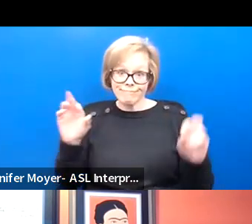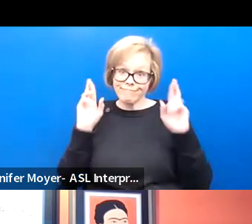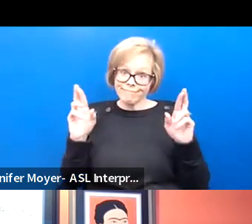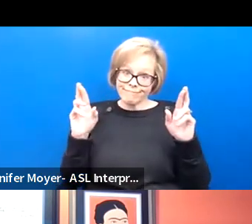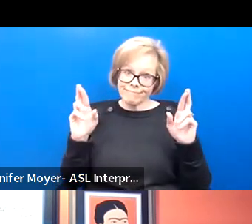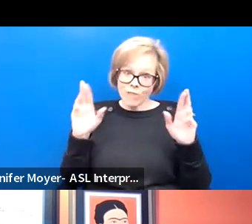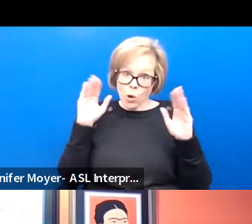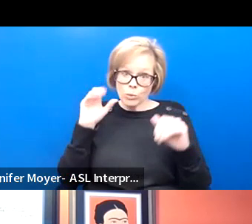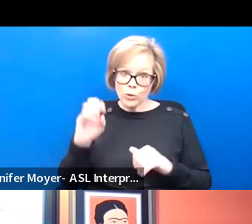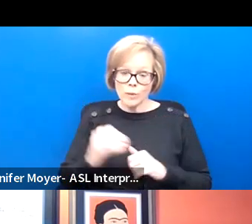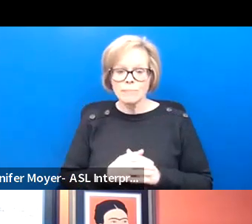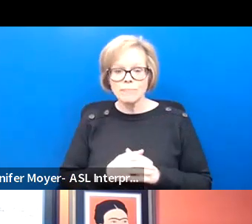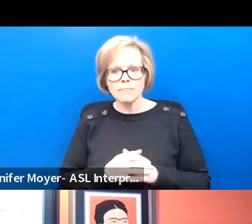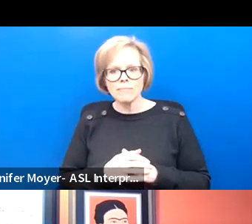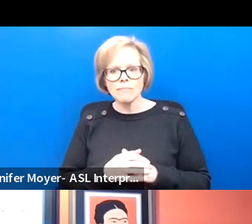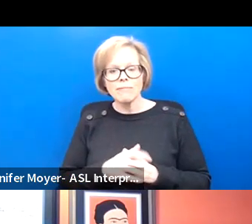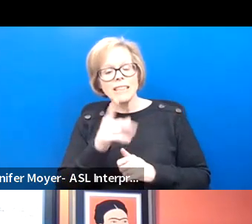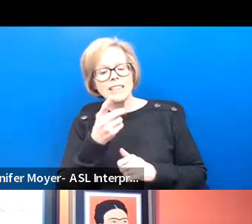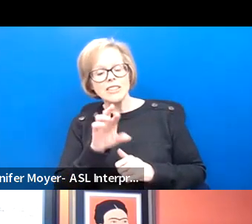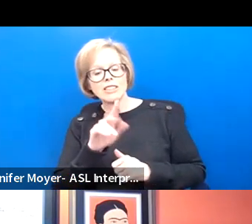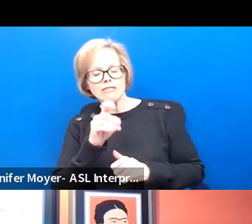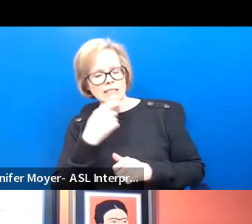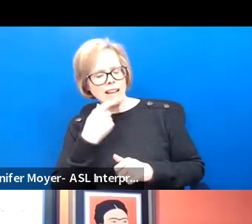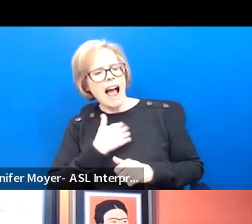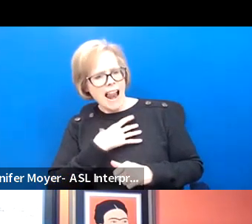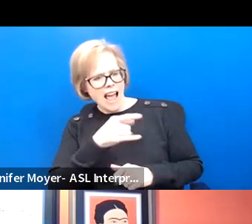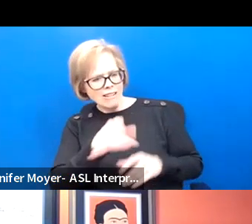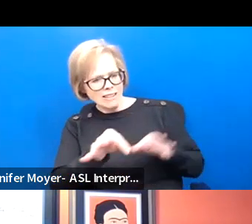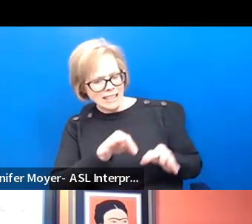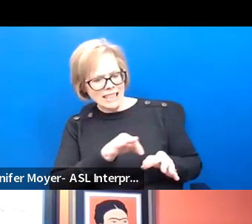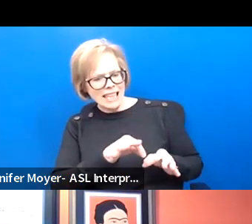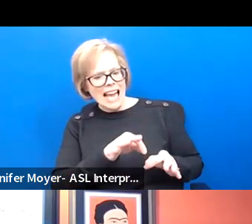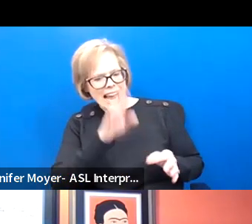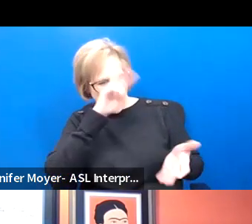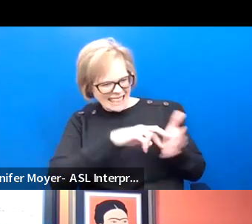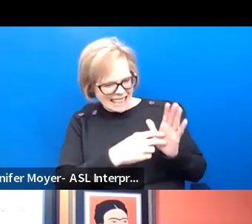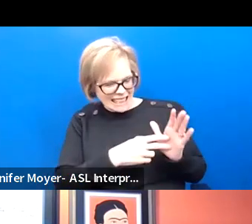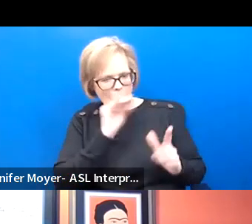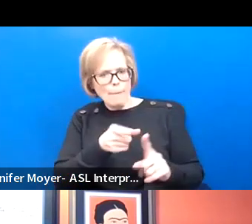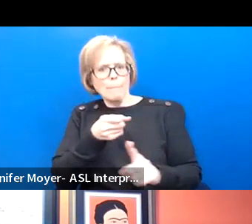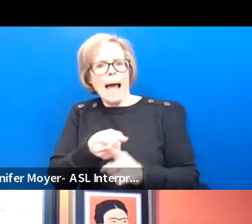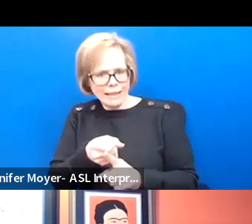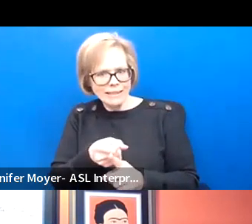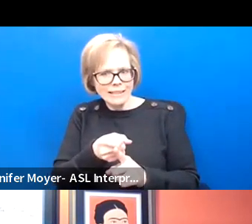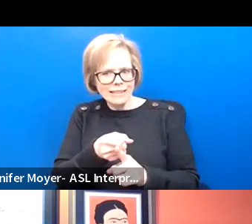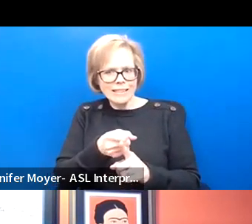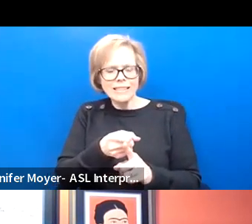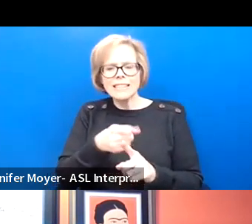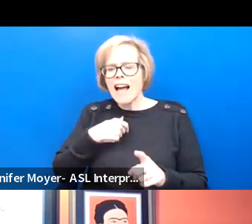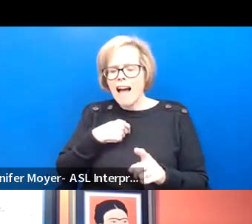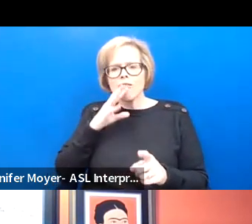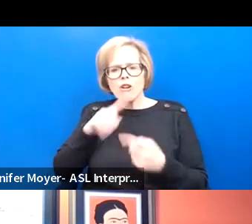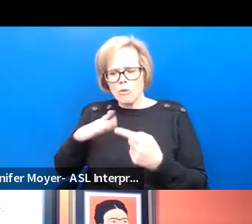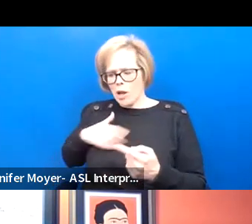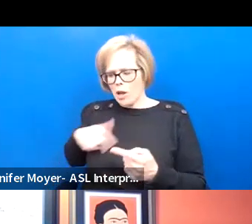crossed. I really like what I you think- said about the difference between intent and impact. That I talk to the residents about this a lot because there's so much